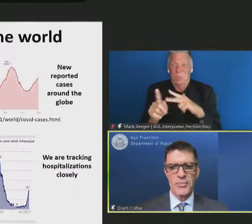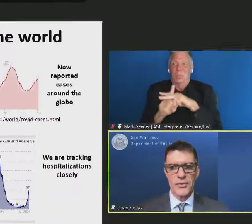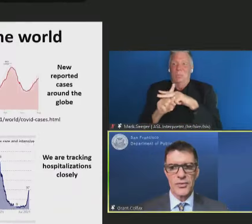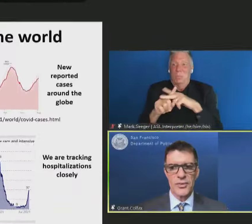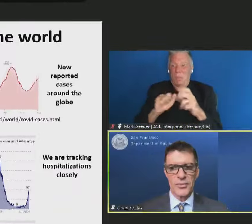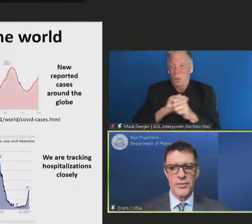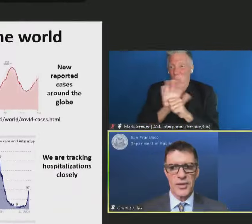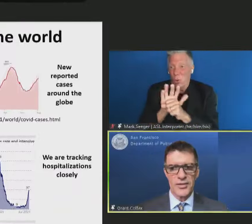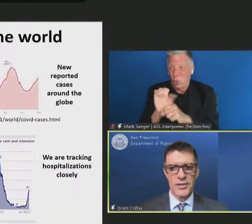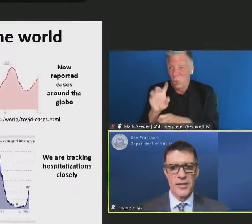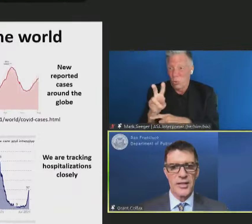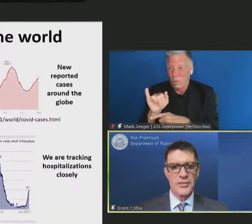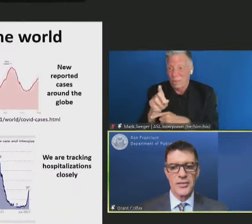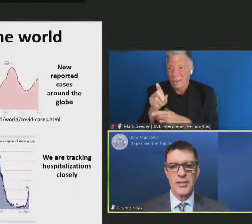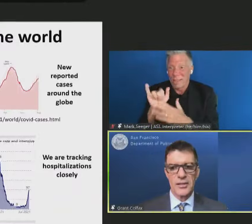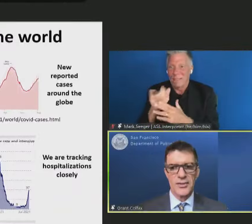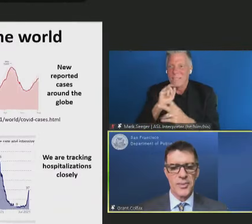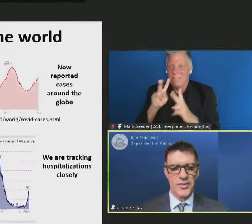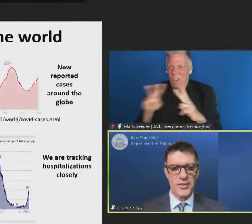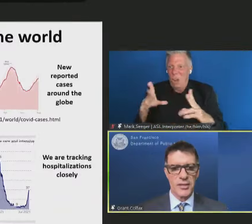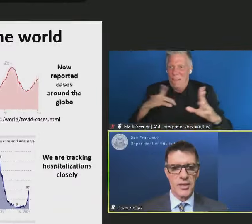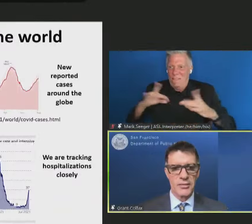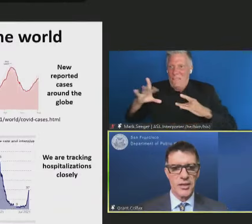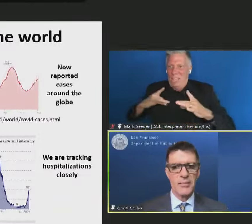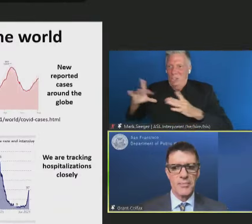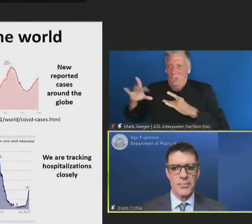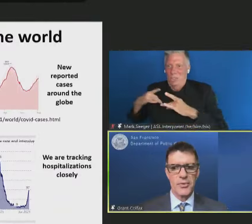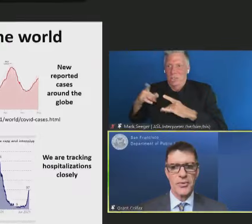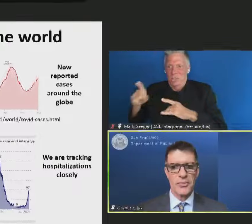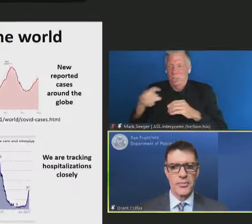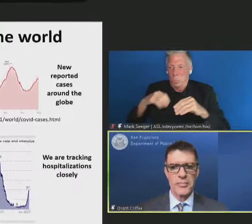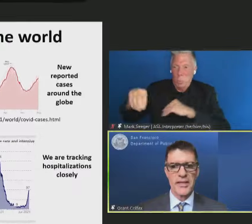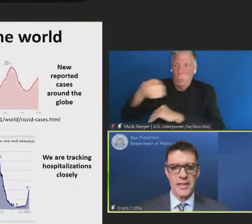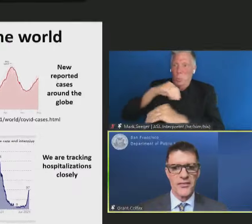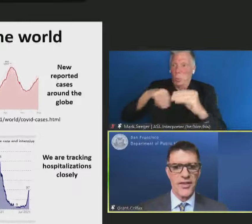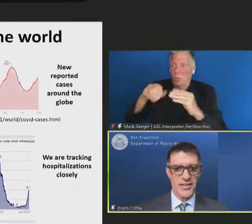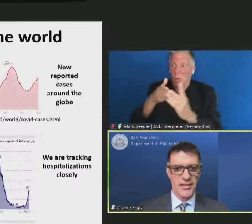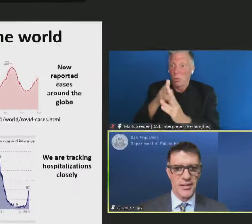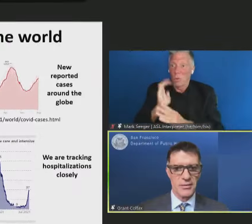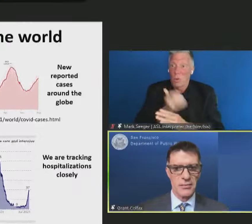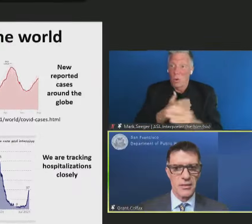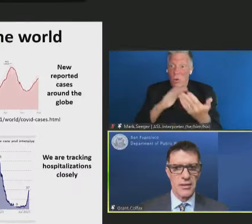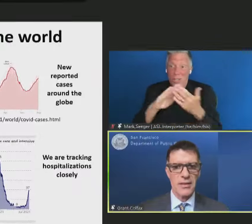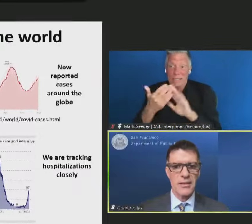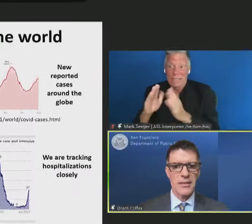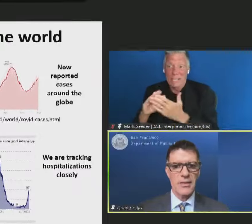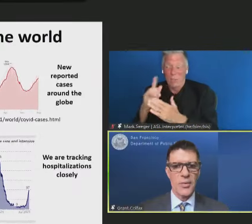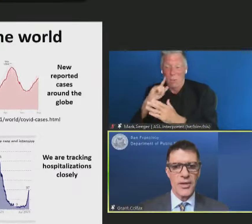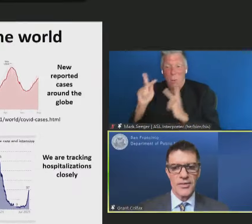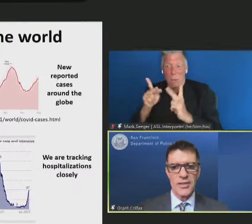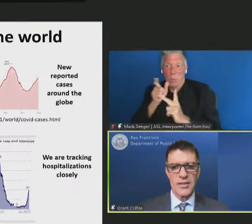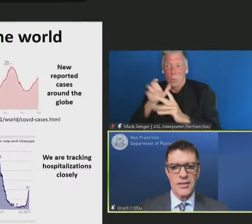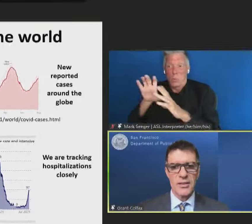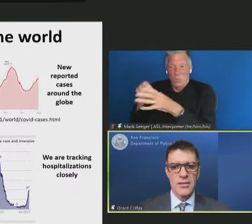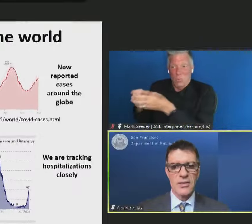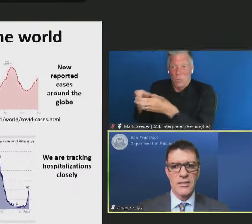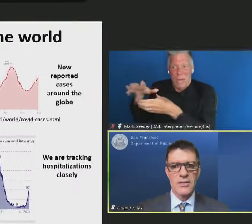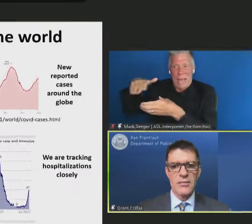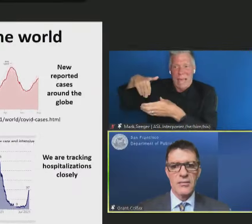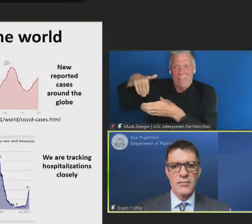rapidly moving through our city, including and especially among people who remain unvaccinated. We are